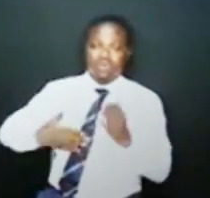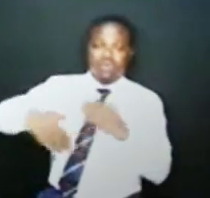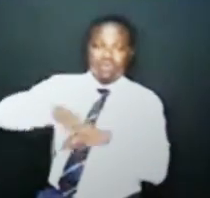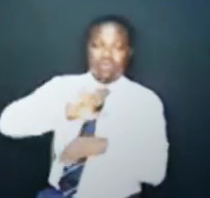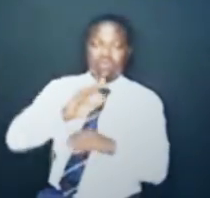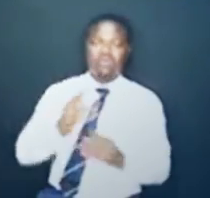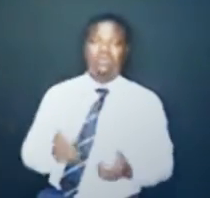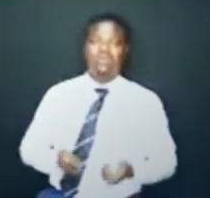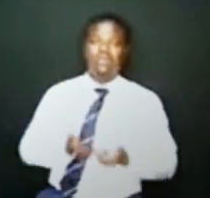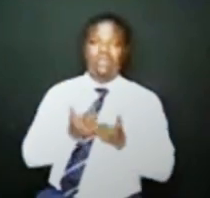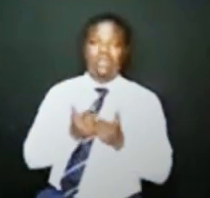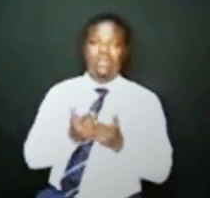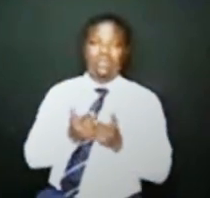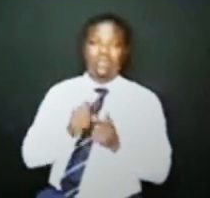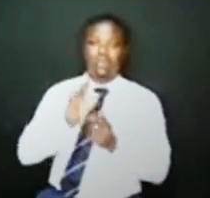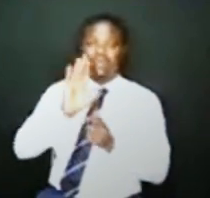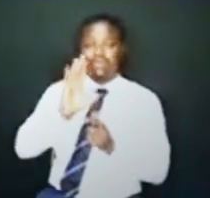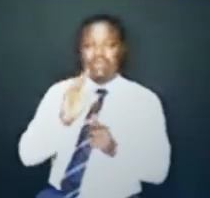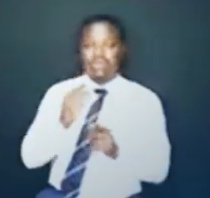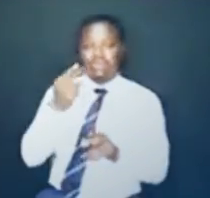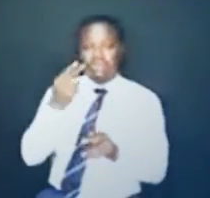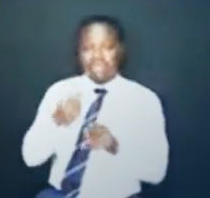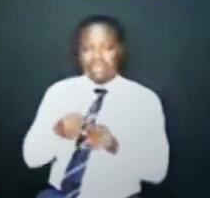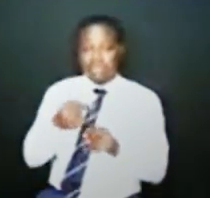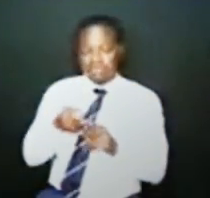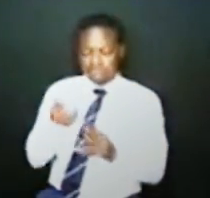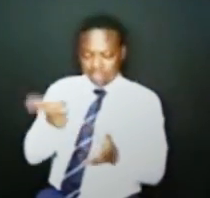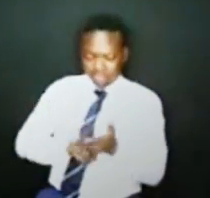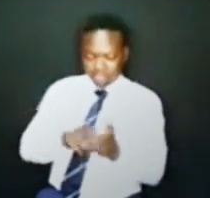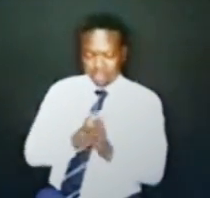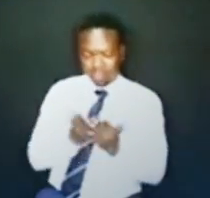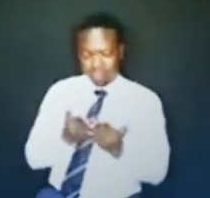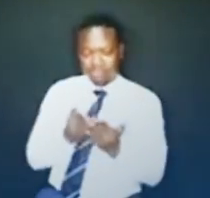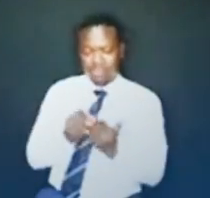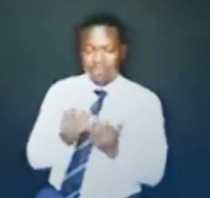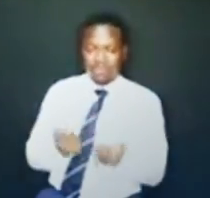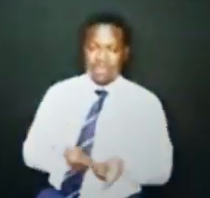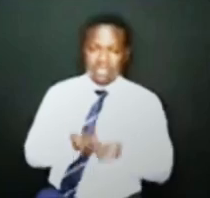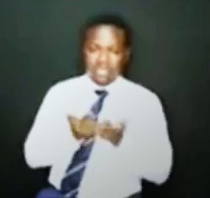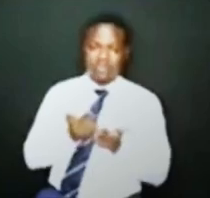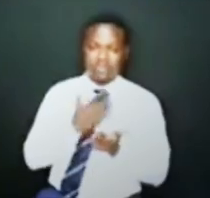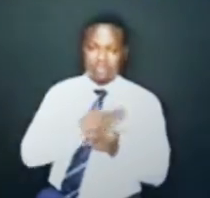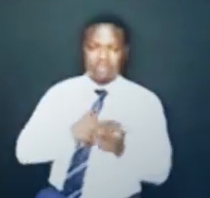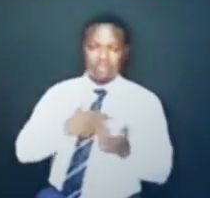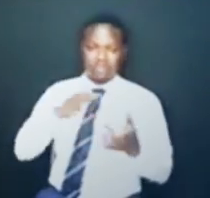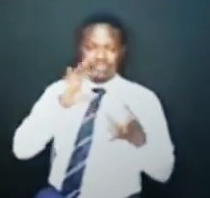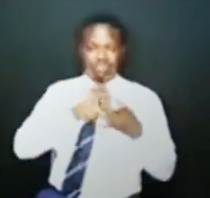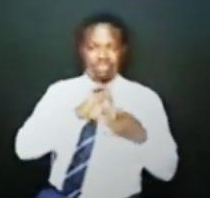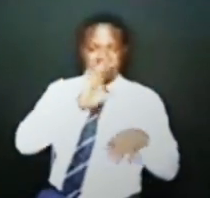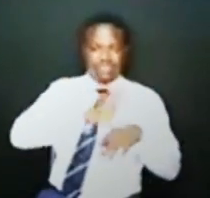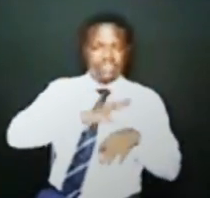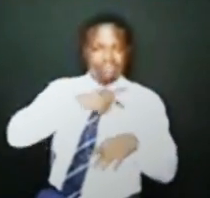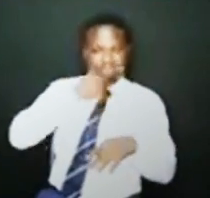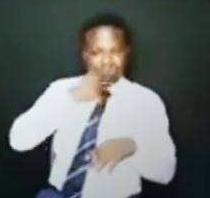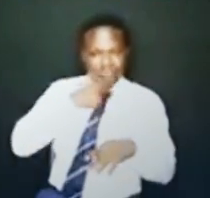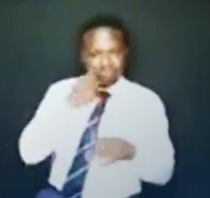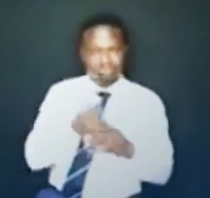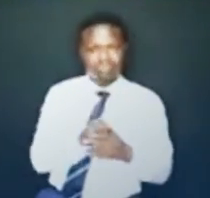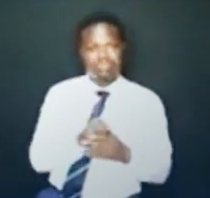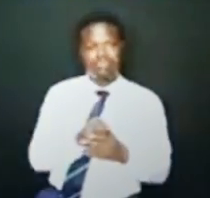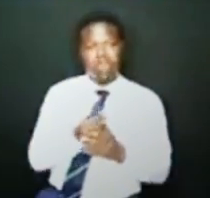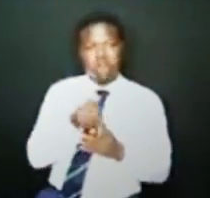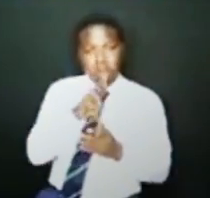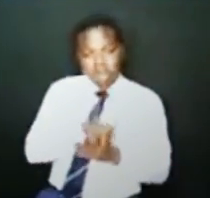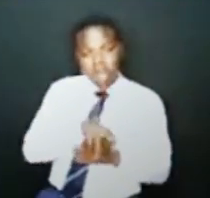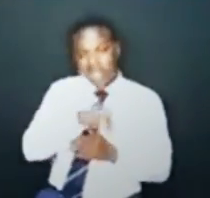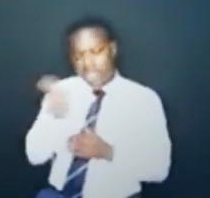is firmly written in the Lamb's Book of Life. Join the Church of Pentecost or